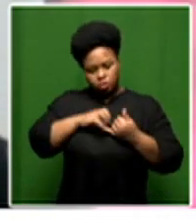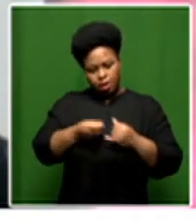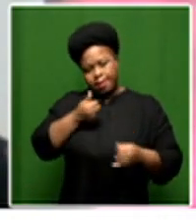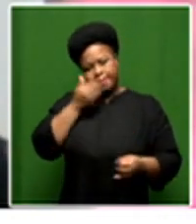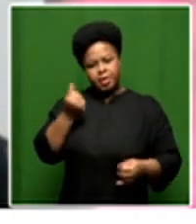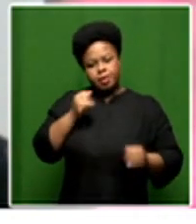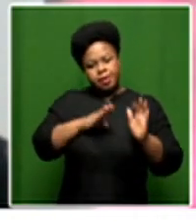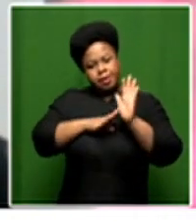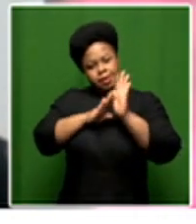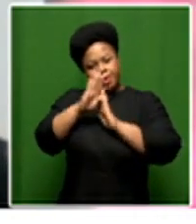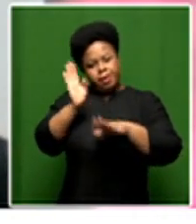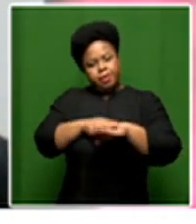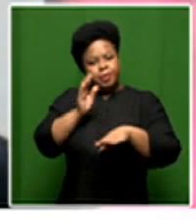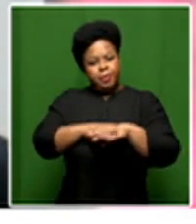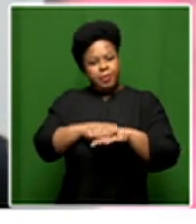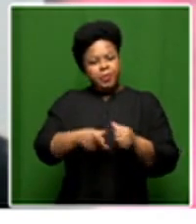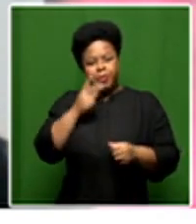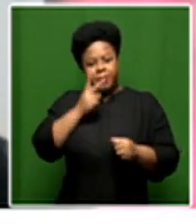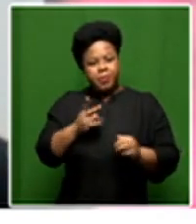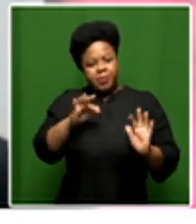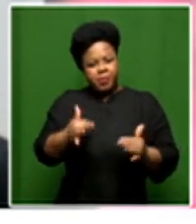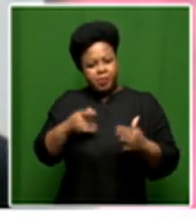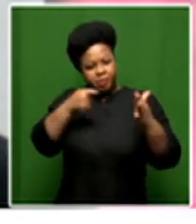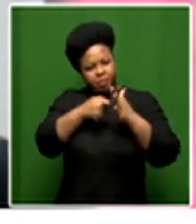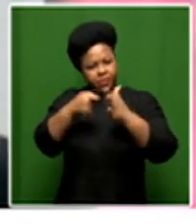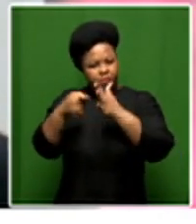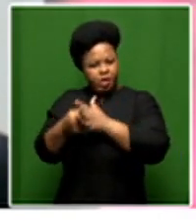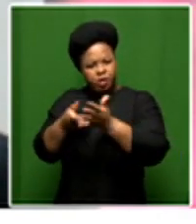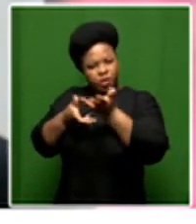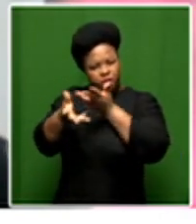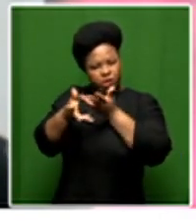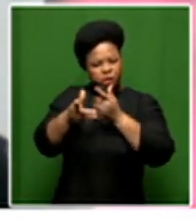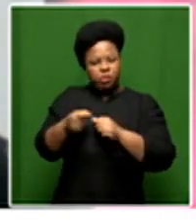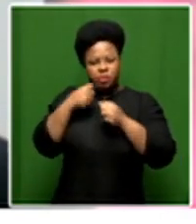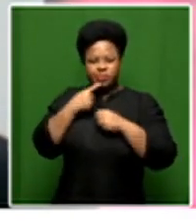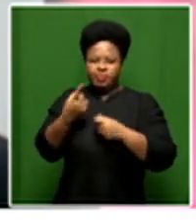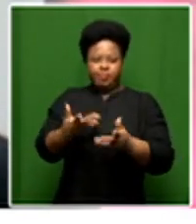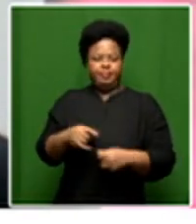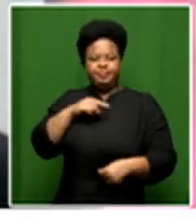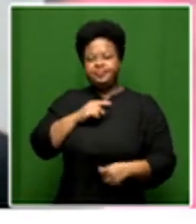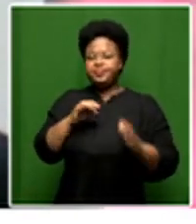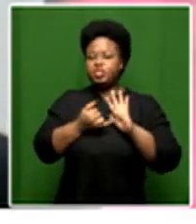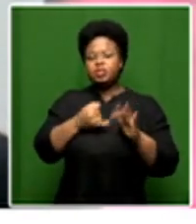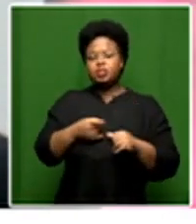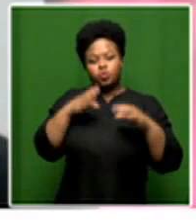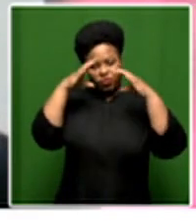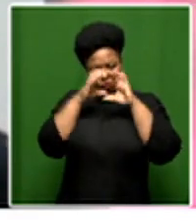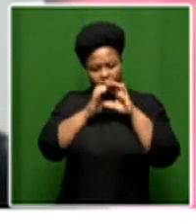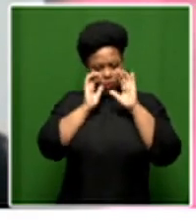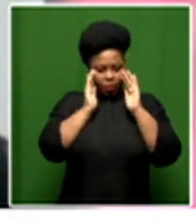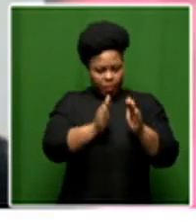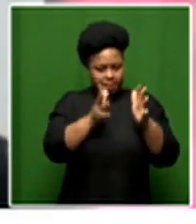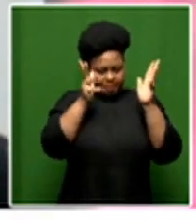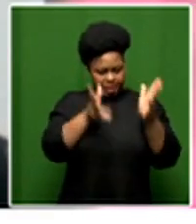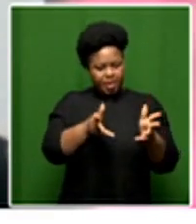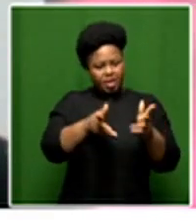effort and improve the speed within which we are securing this and we're engaging. That's the point that we're making, as opposed to be confining ourselves